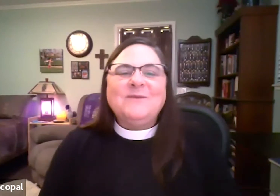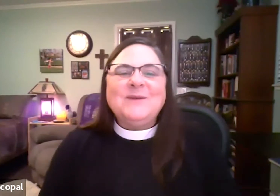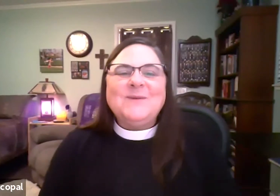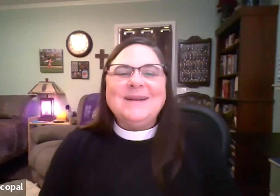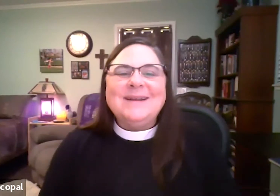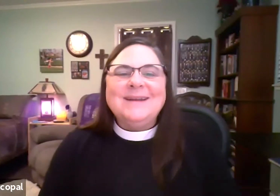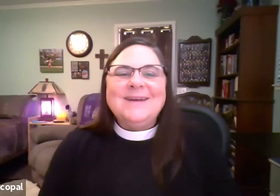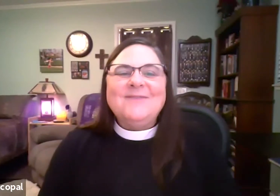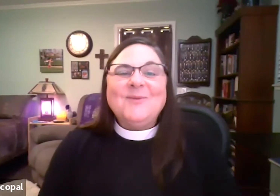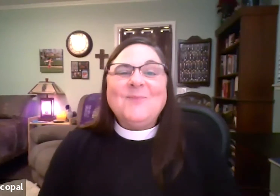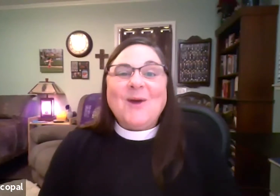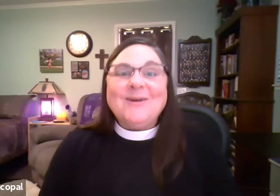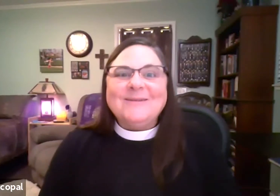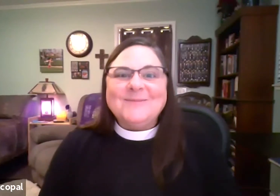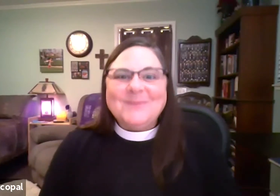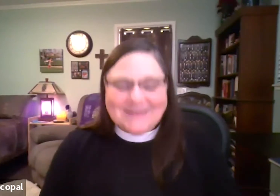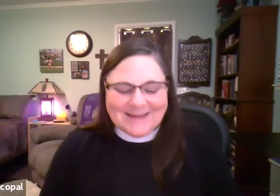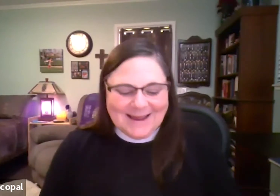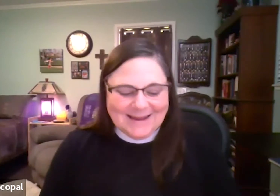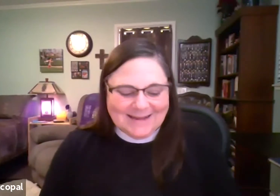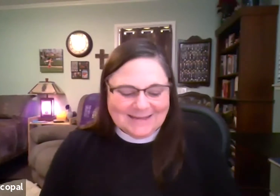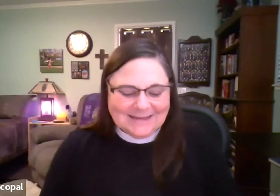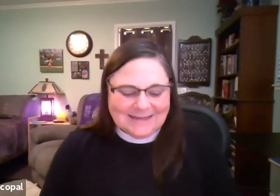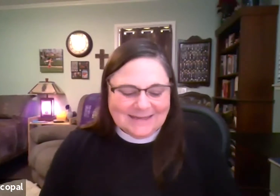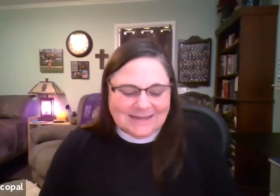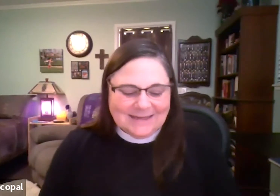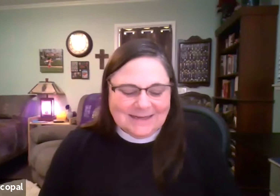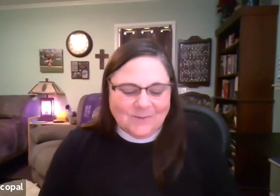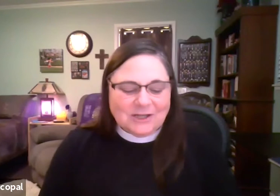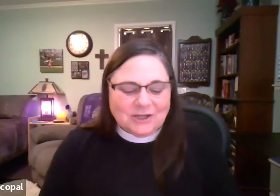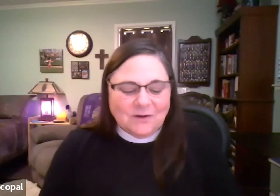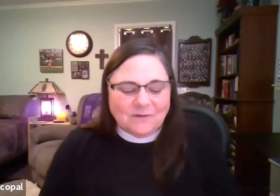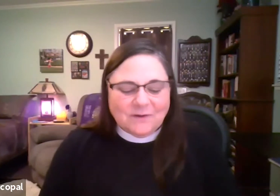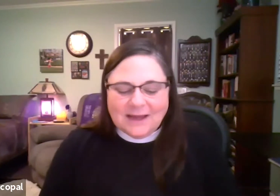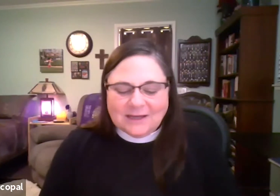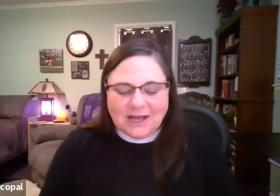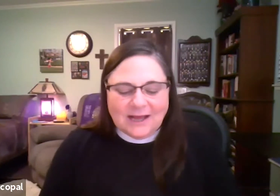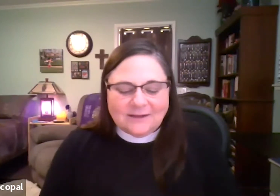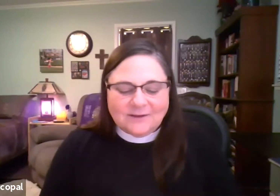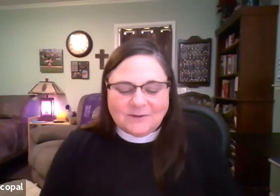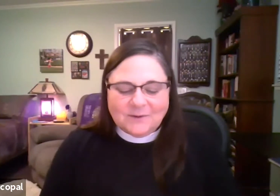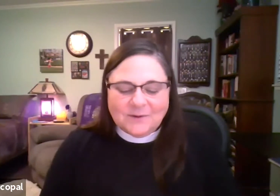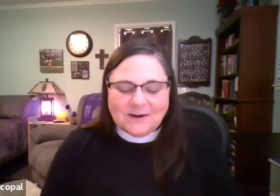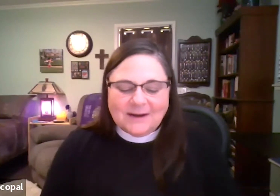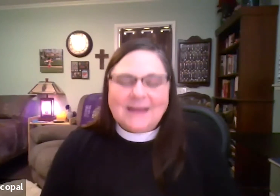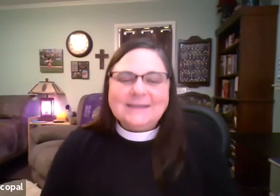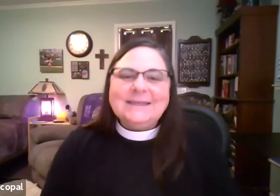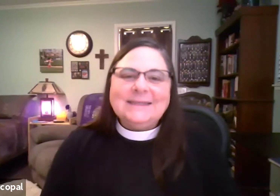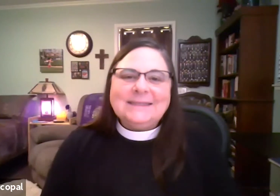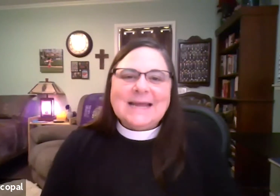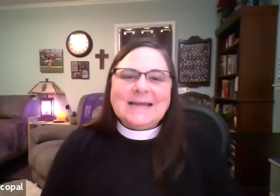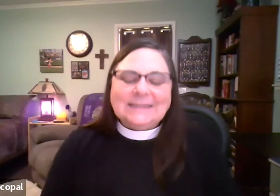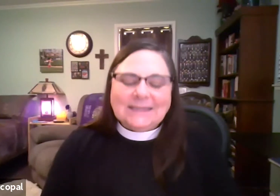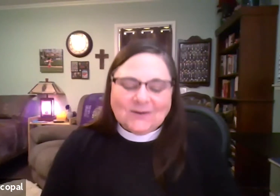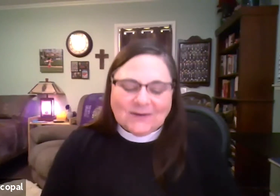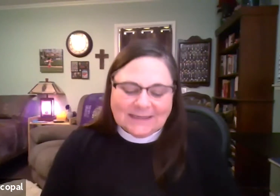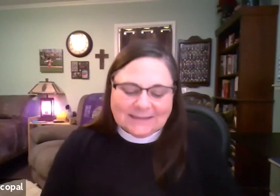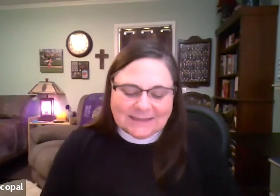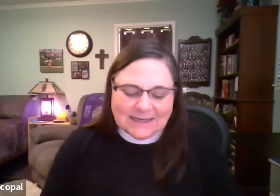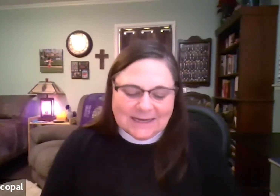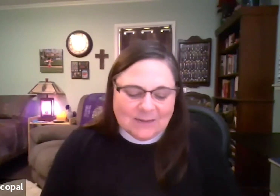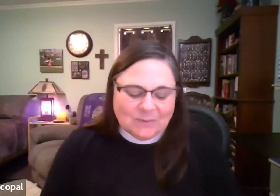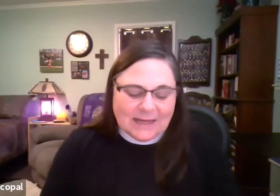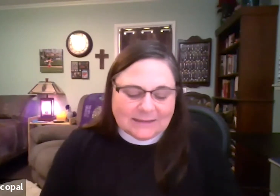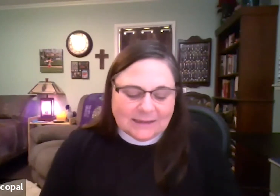prayer 51 for Parker's birthday. Watch over thy child, O Lord, as his days